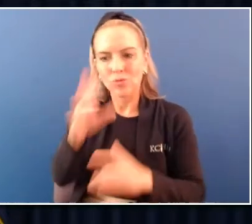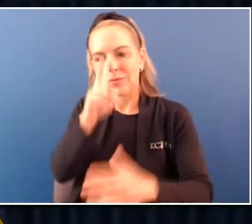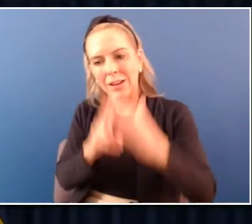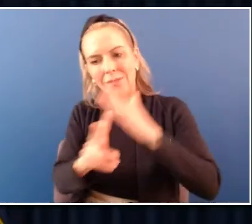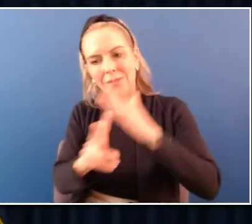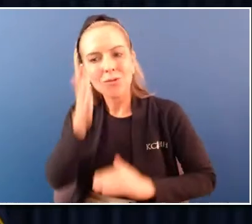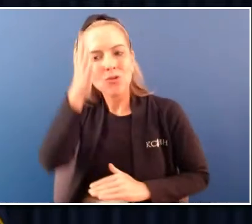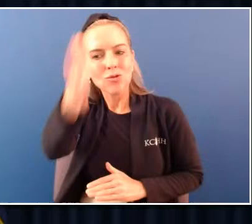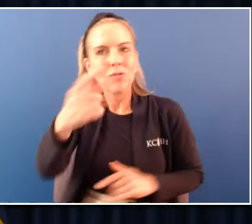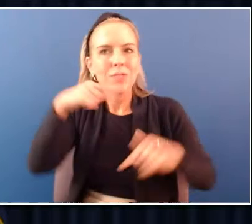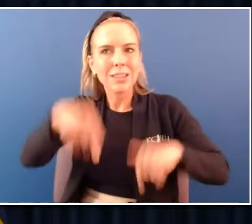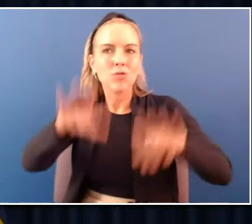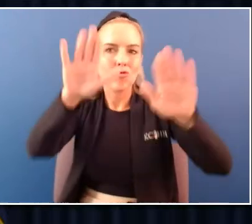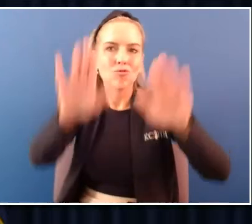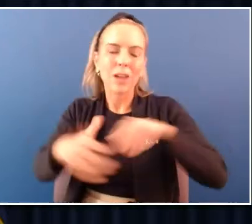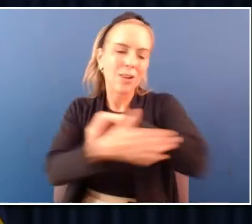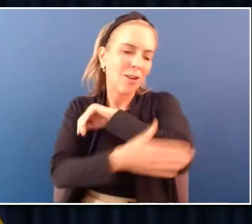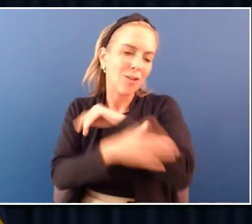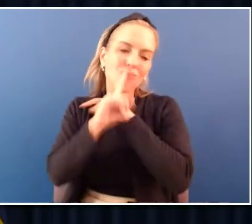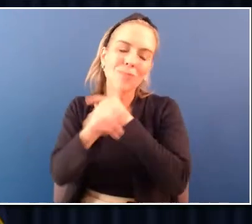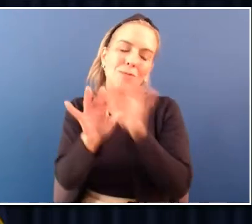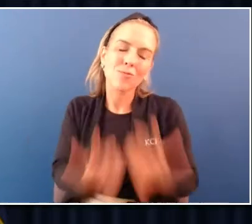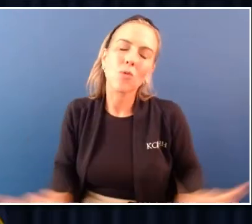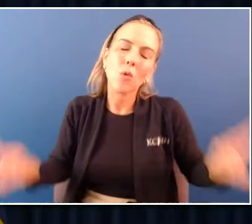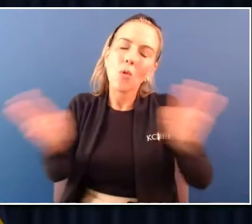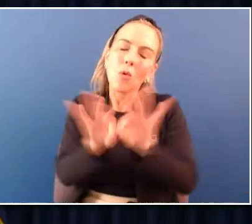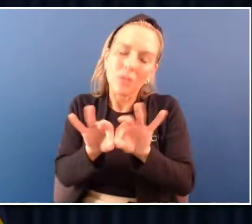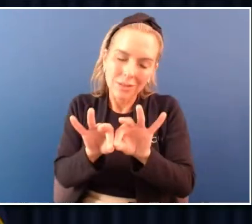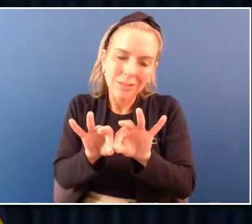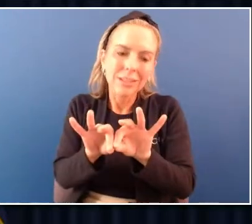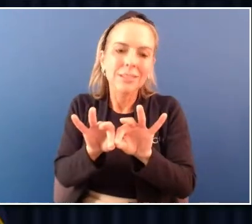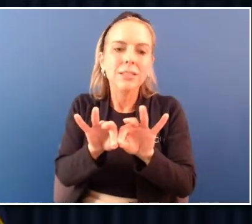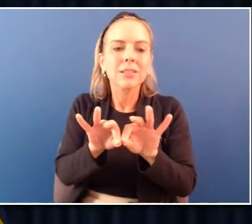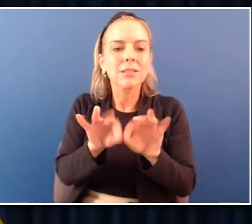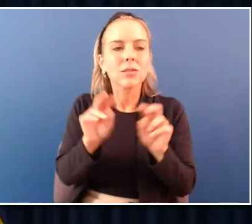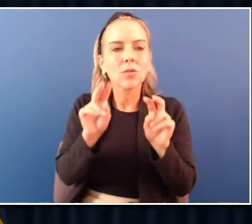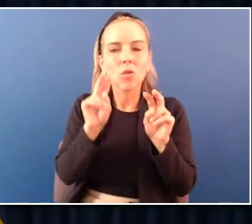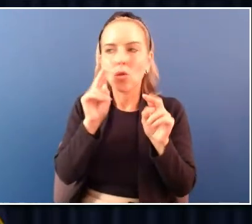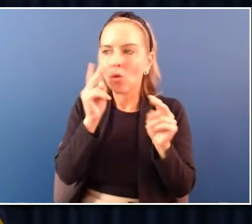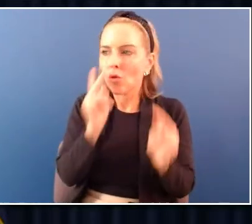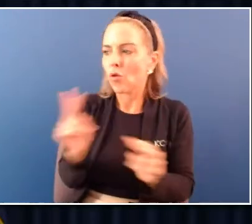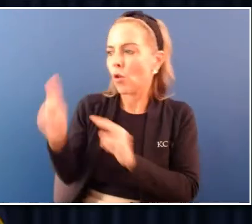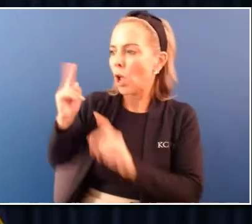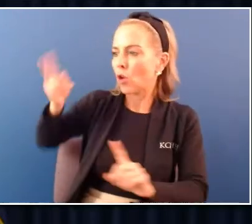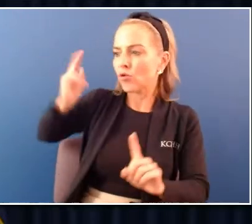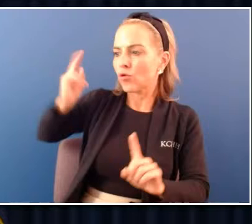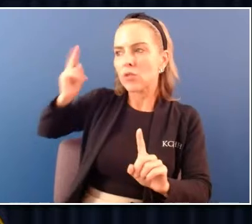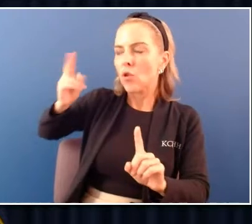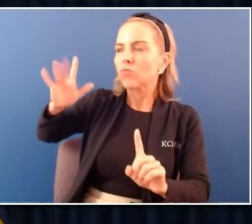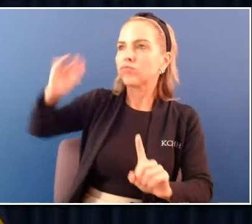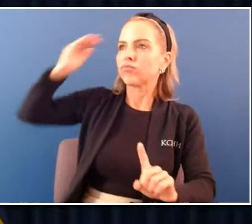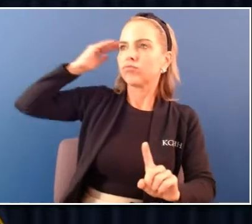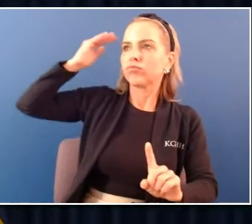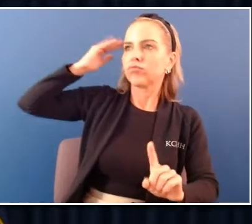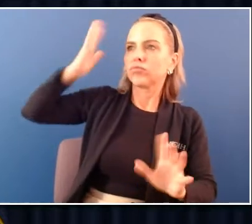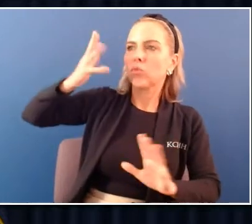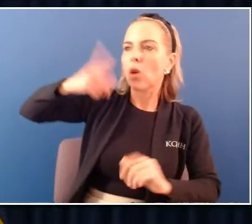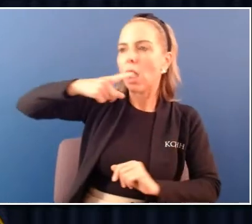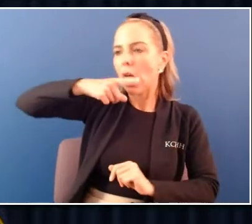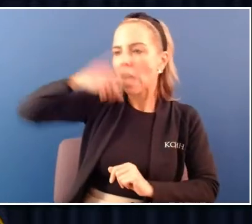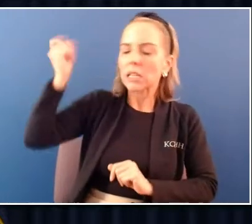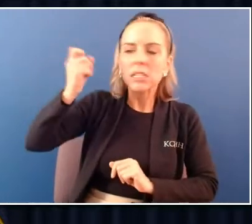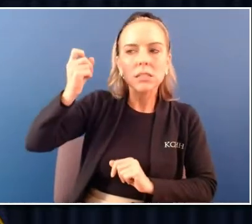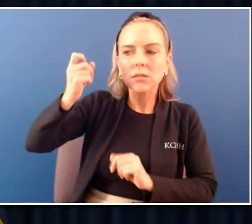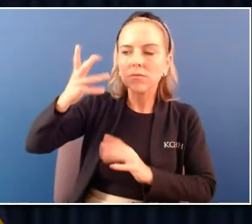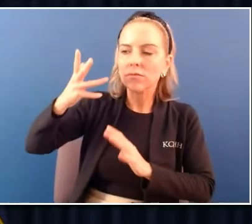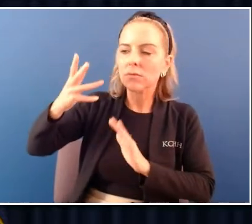is important. And also looking at our history and acknowledging one of the ugliest chapters in